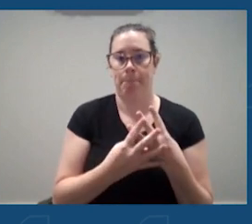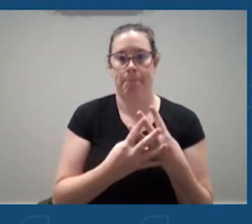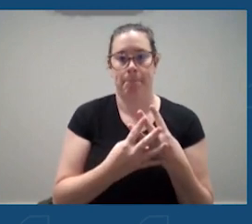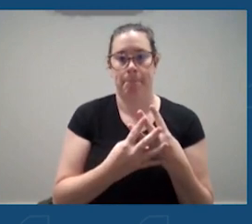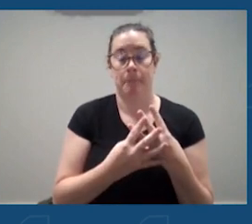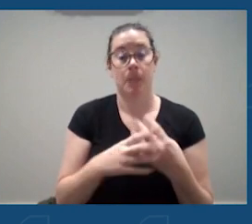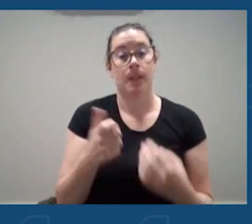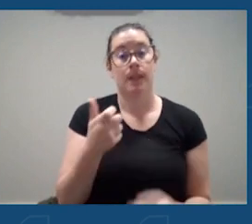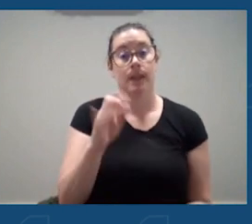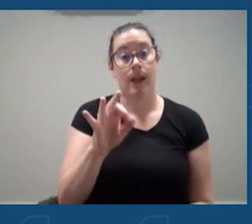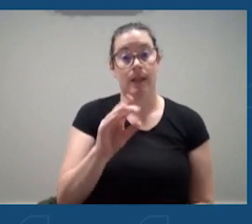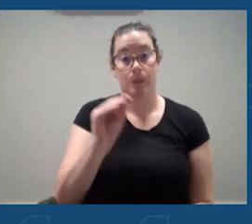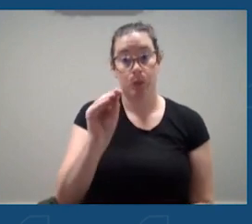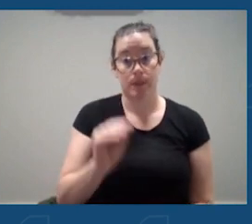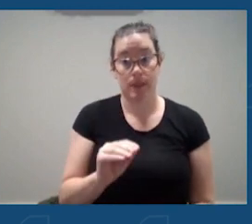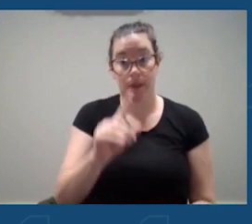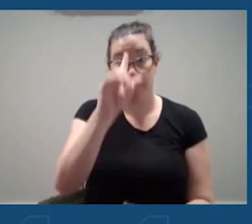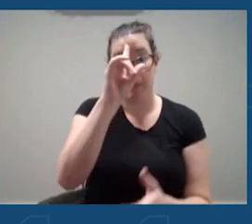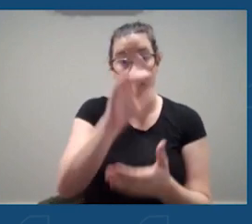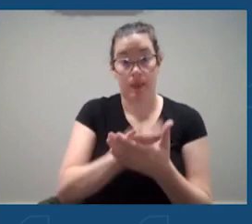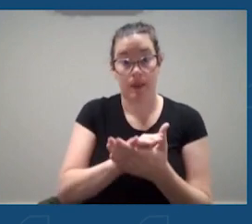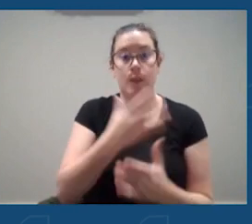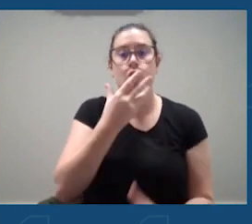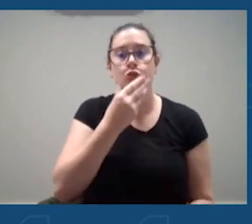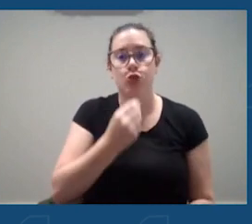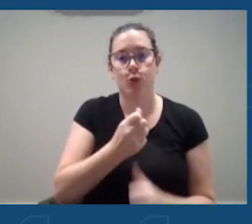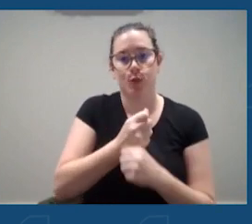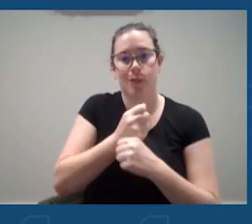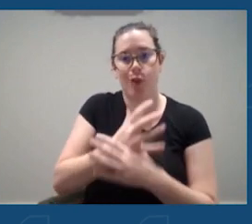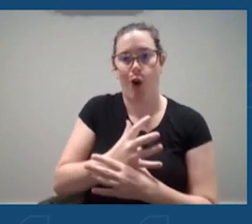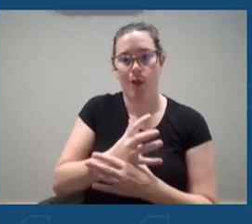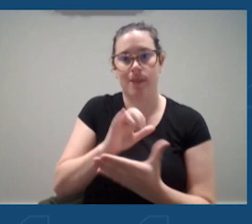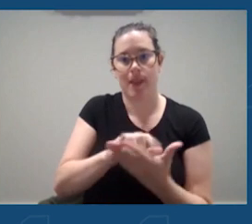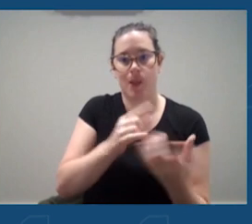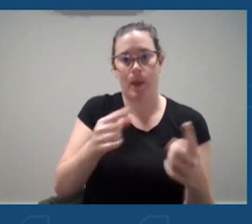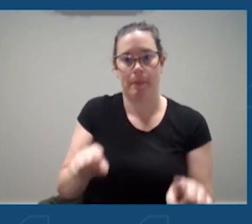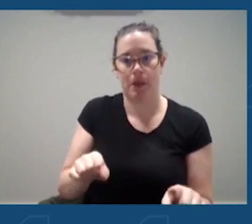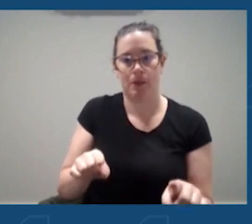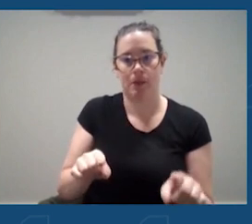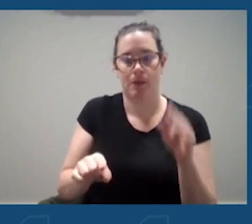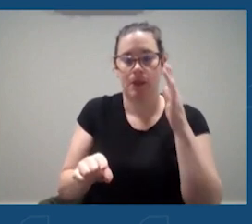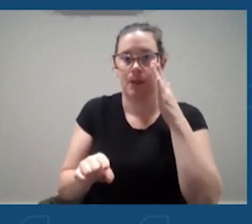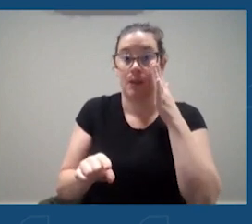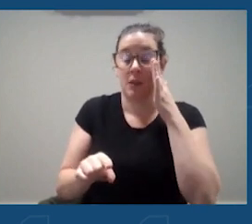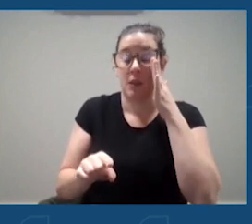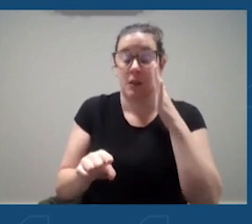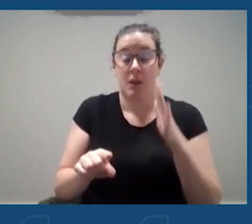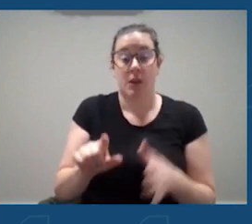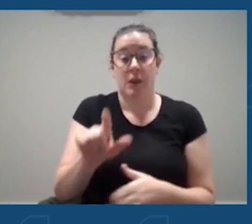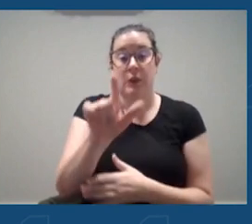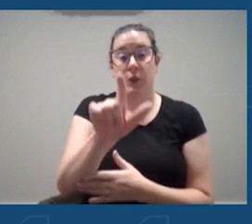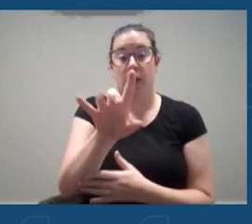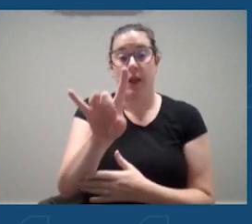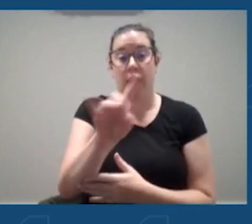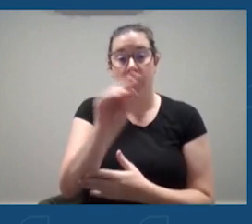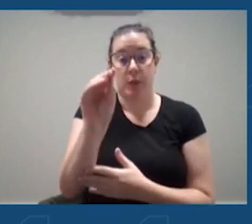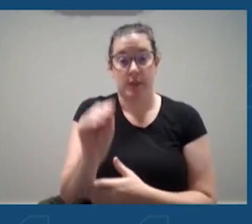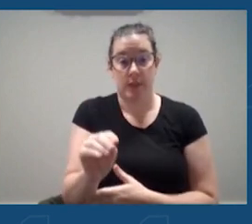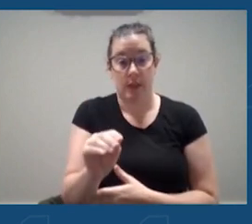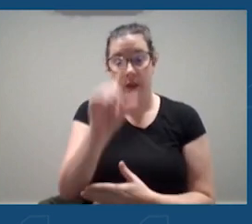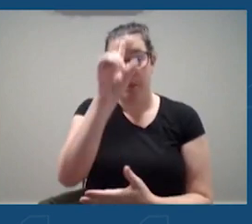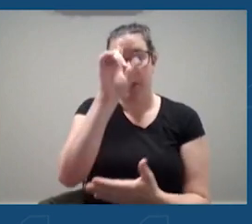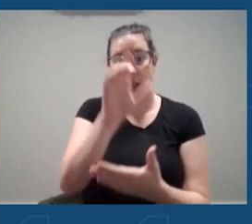19% believe that Jews caused Holocaust. And 28% believe